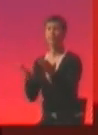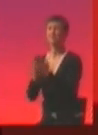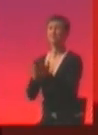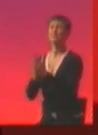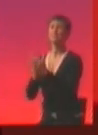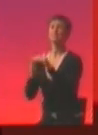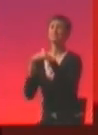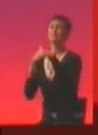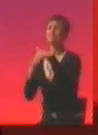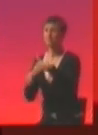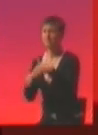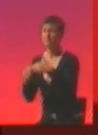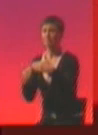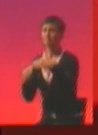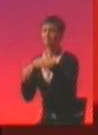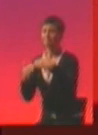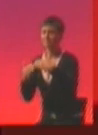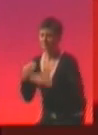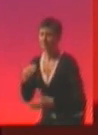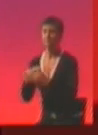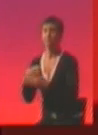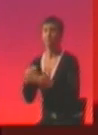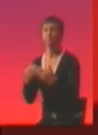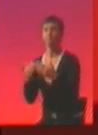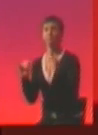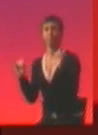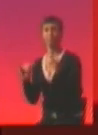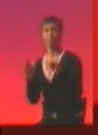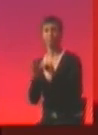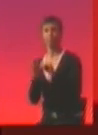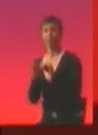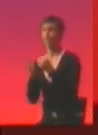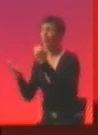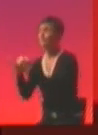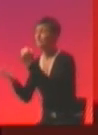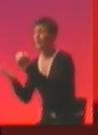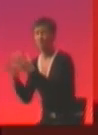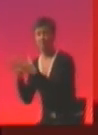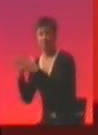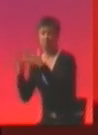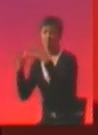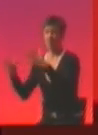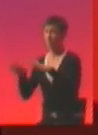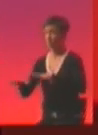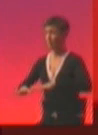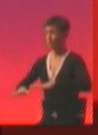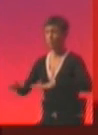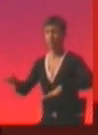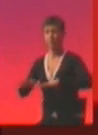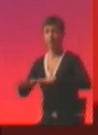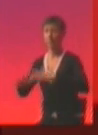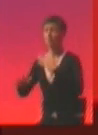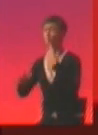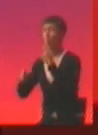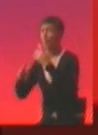the brink. We had, as we remember, banks bigger than nations teetering on the edge